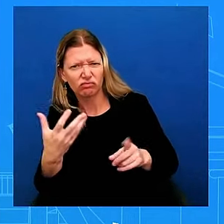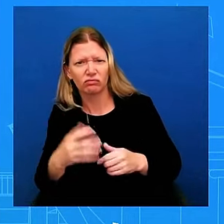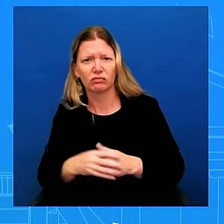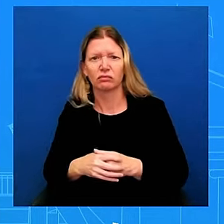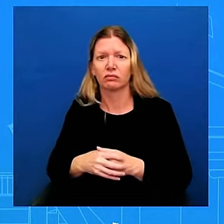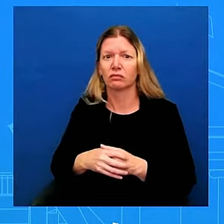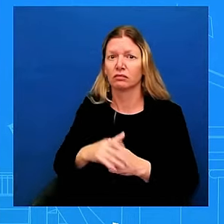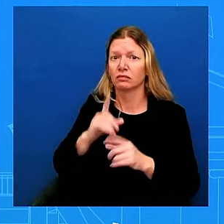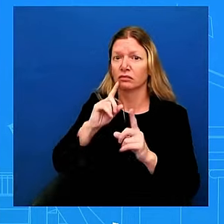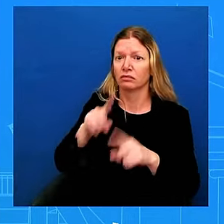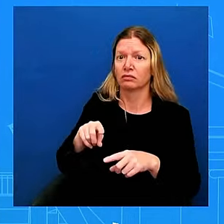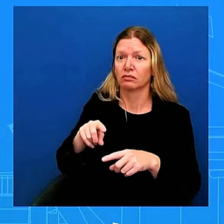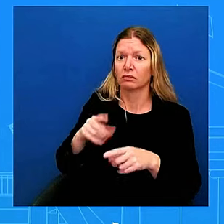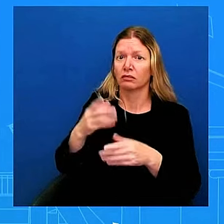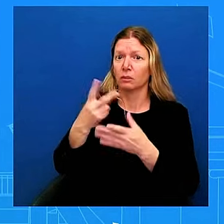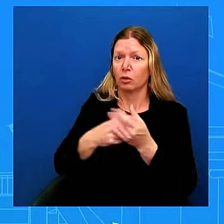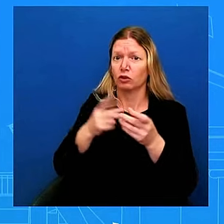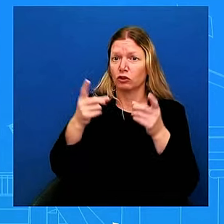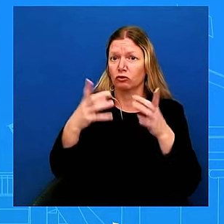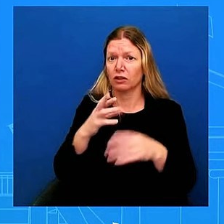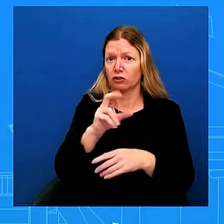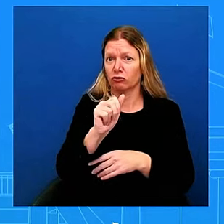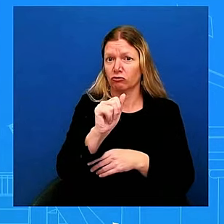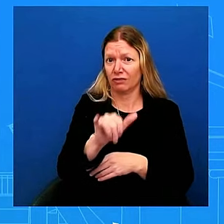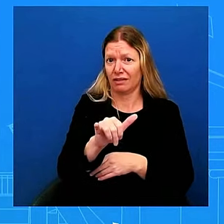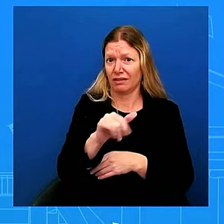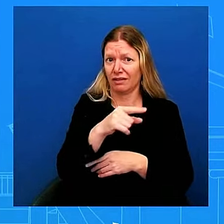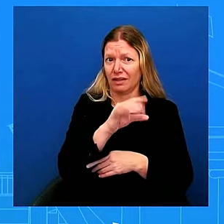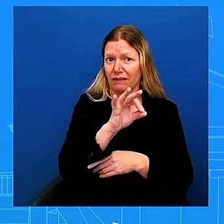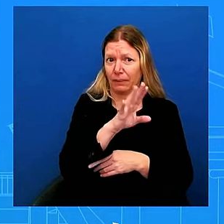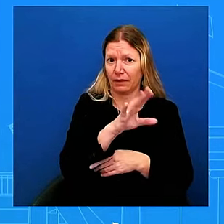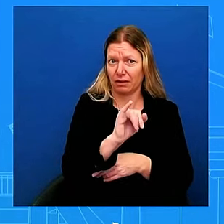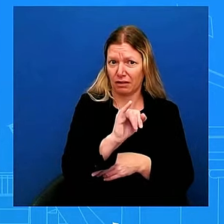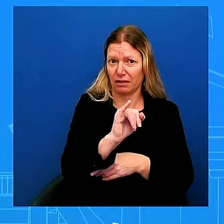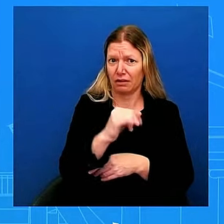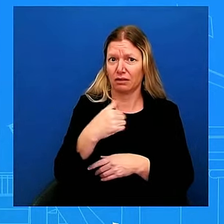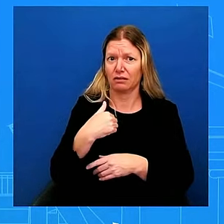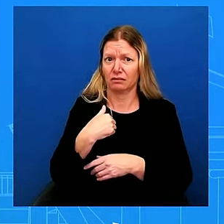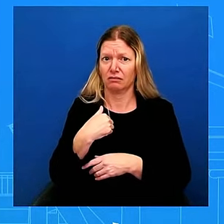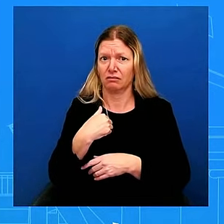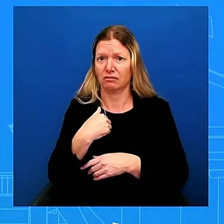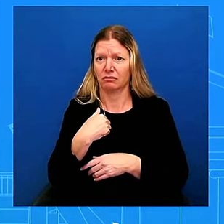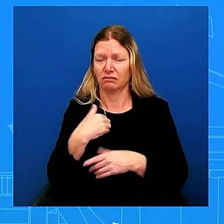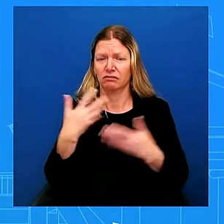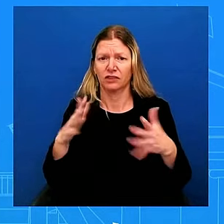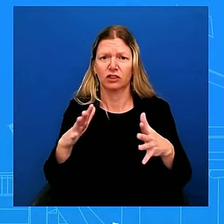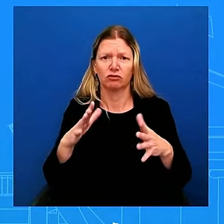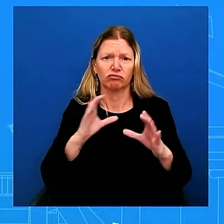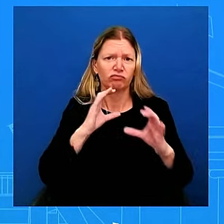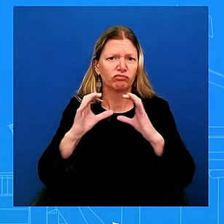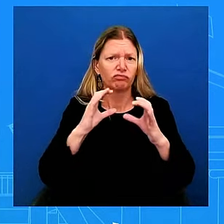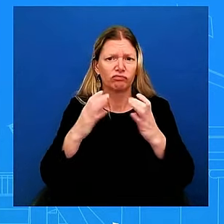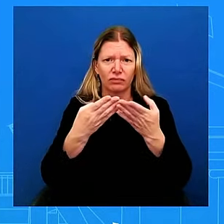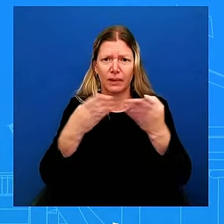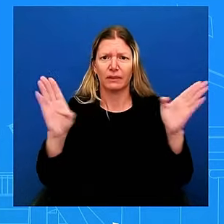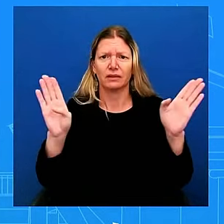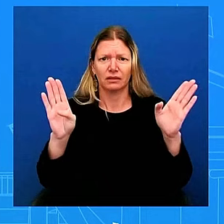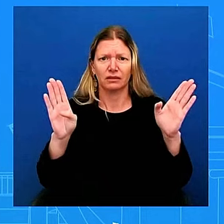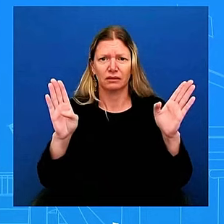of the FBI and I have communicated publicly, both in hearings and outside the